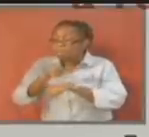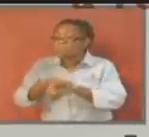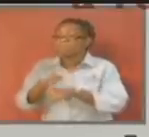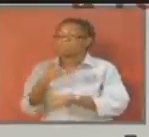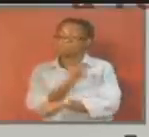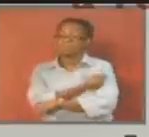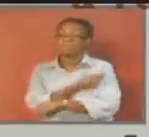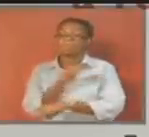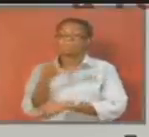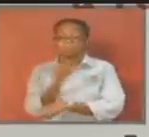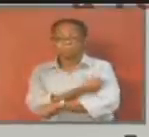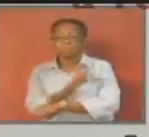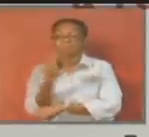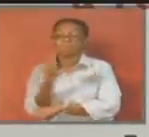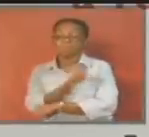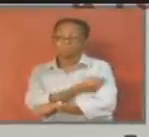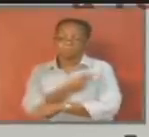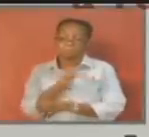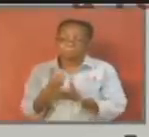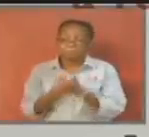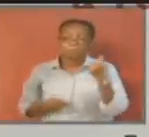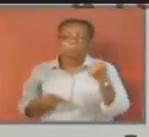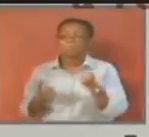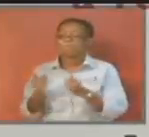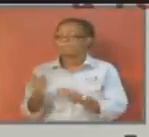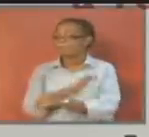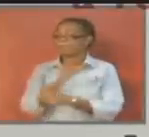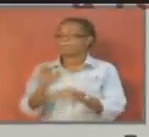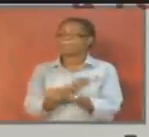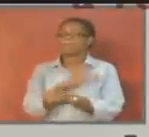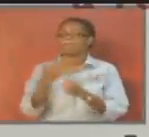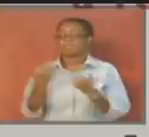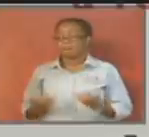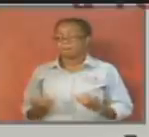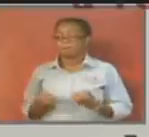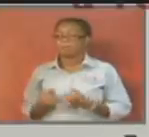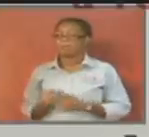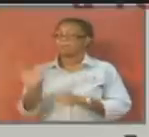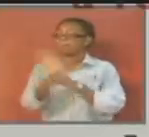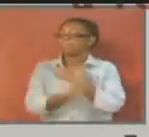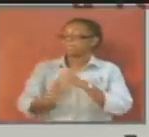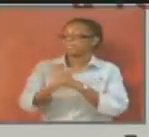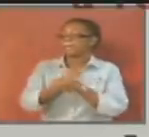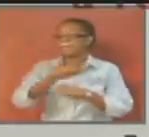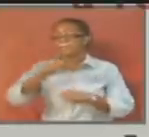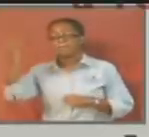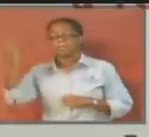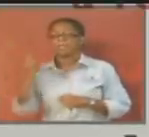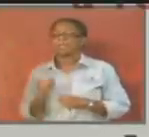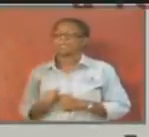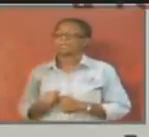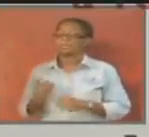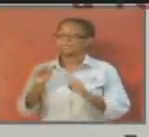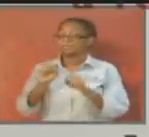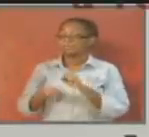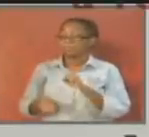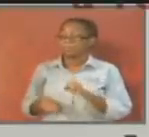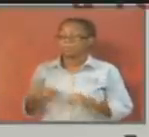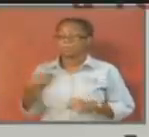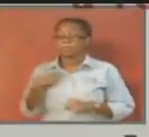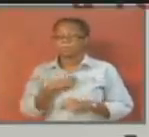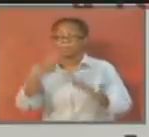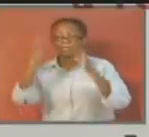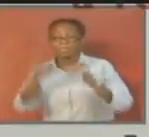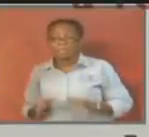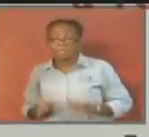full protection, in terms of your second dose, and we think this is the decision that we took as a national level is to